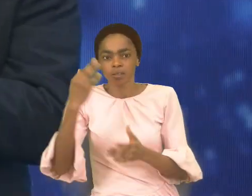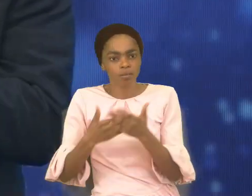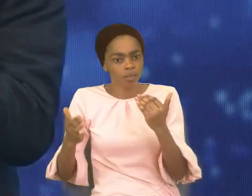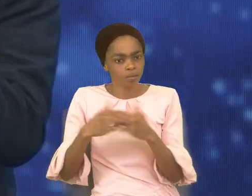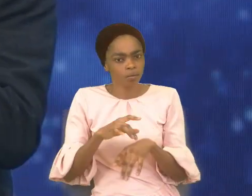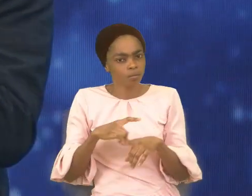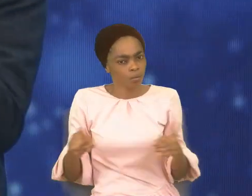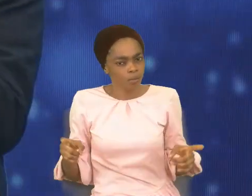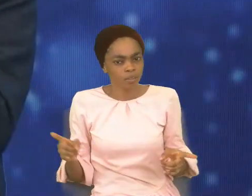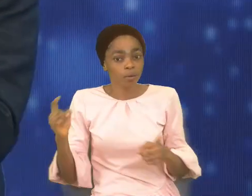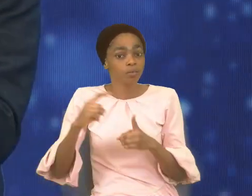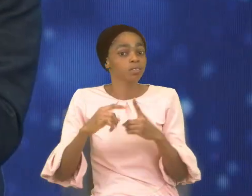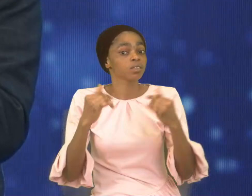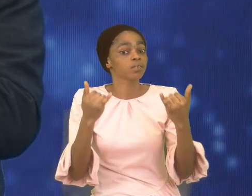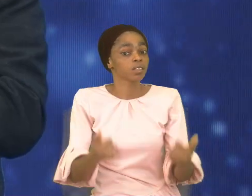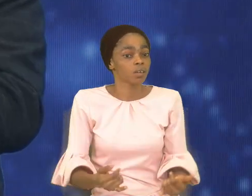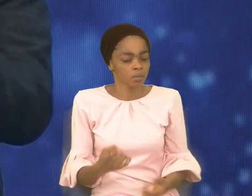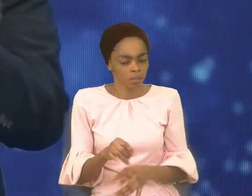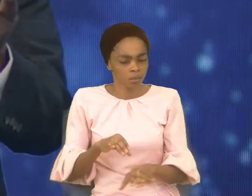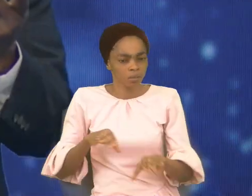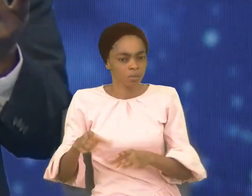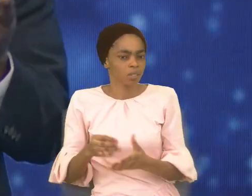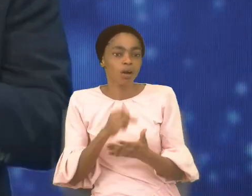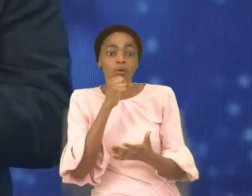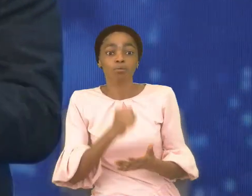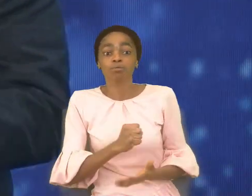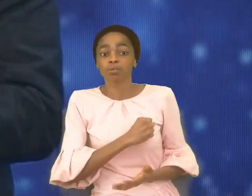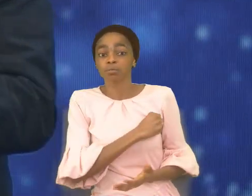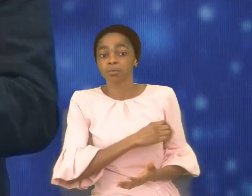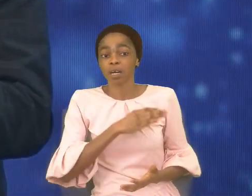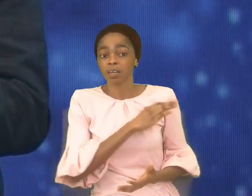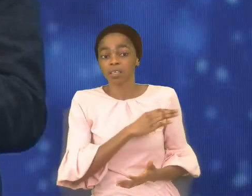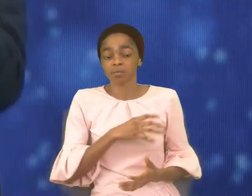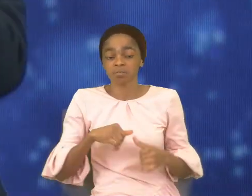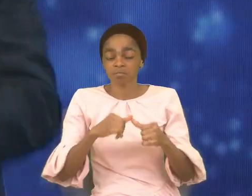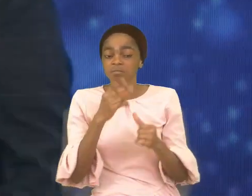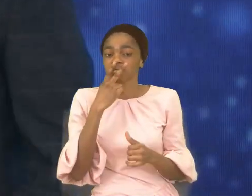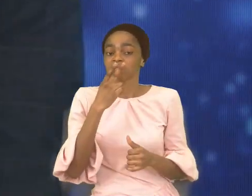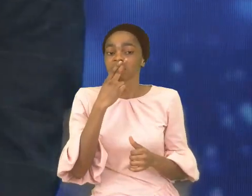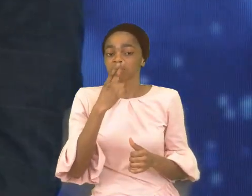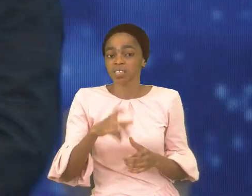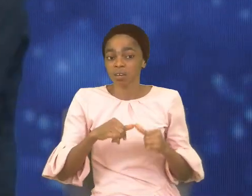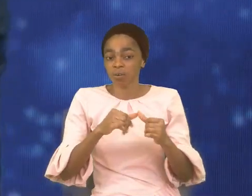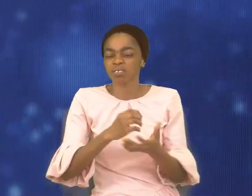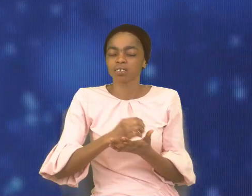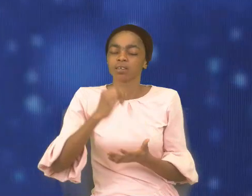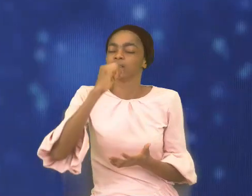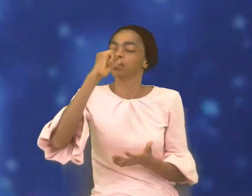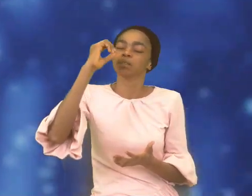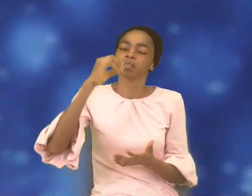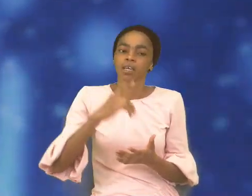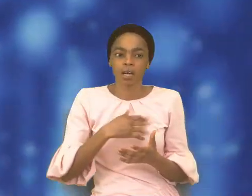their smoking, they continue in their drinking, they continue in their womanizing, they continue in